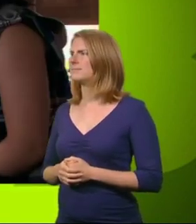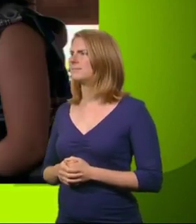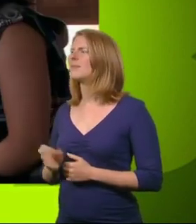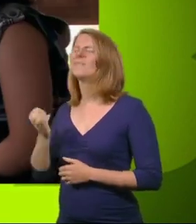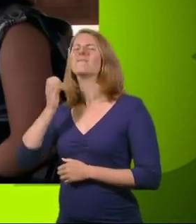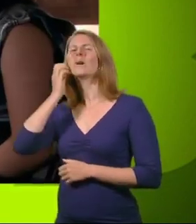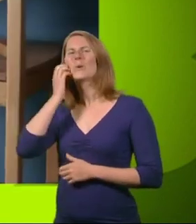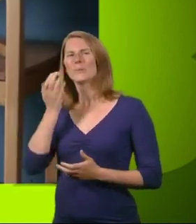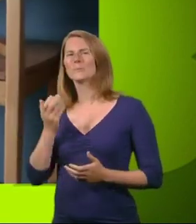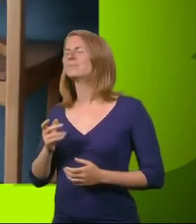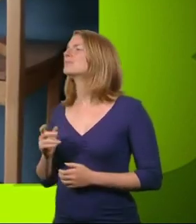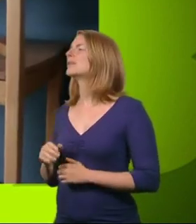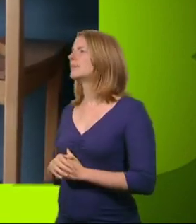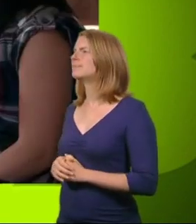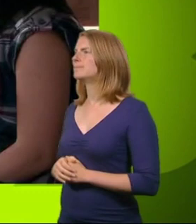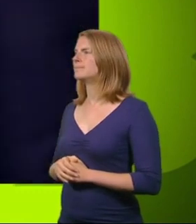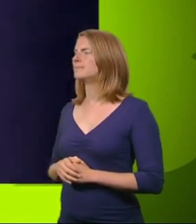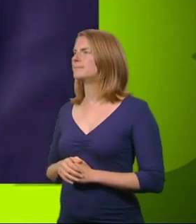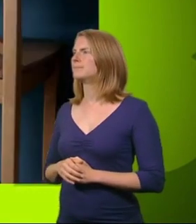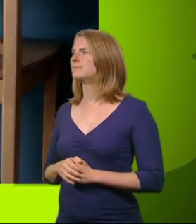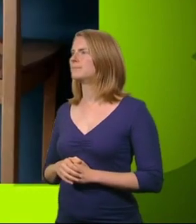Hang on. Oh,